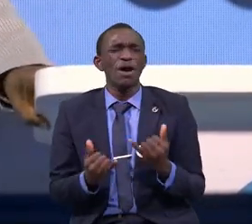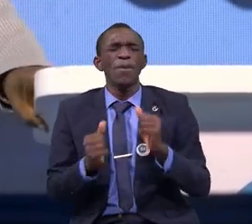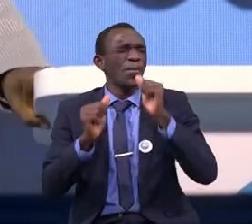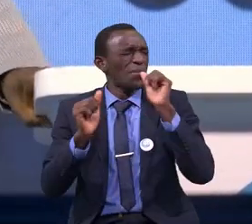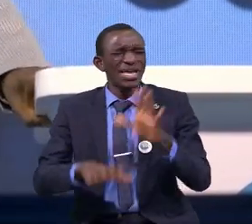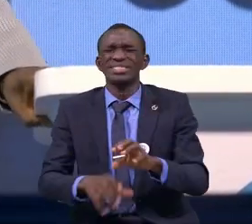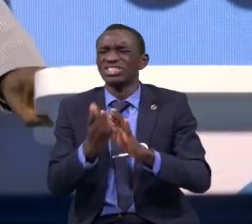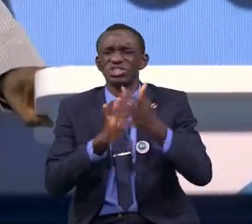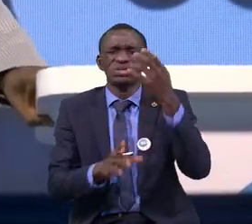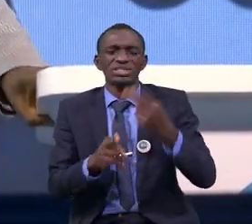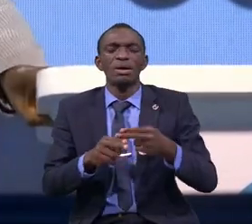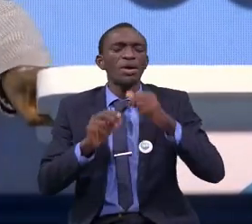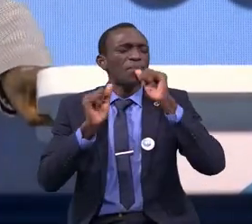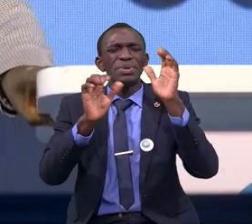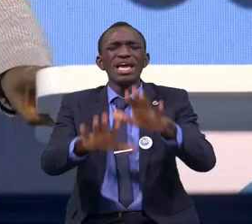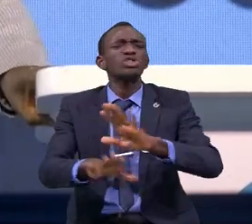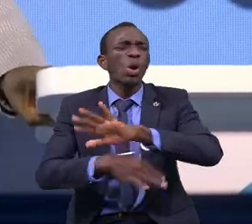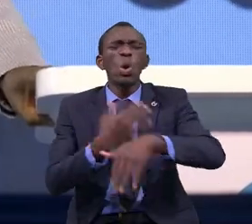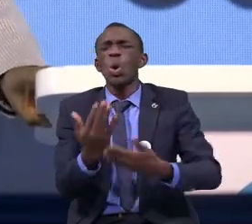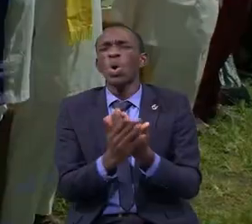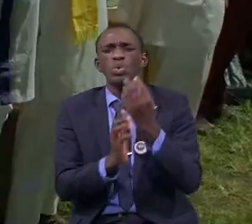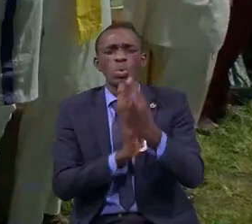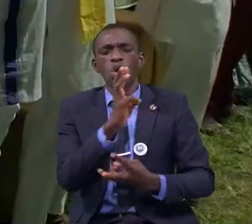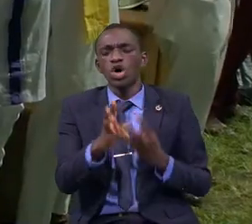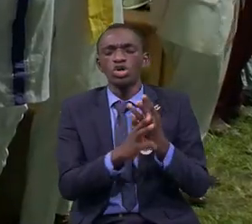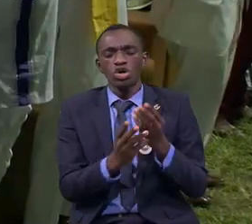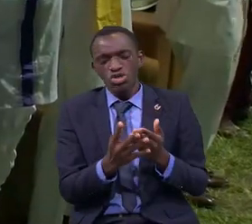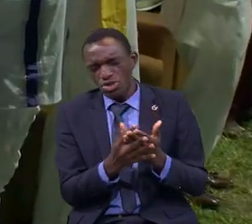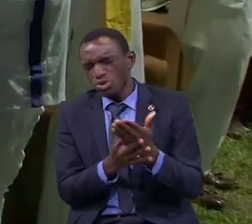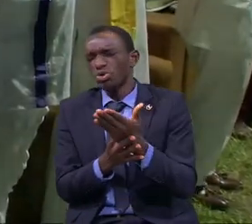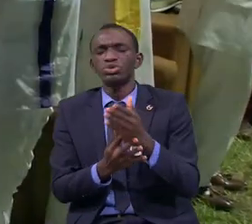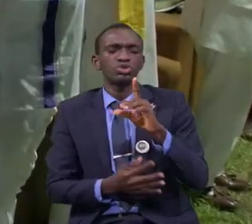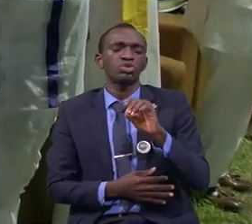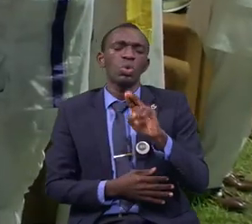Bless the rest of the world through Douala.